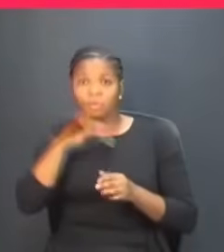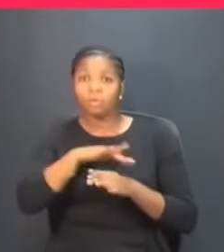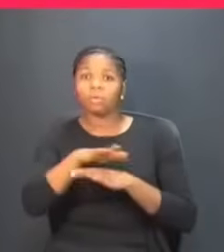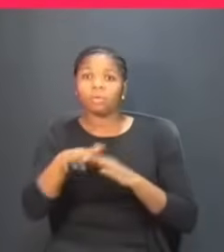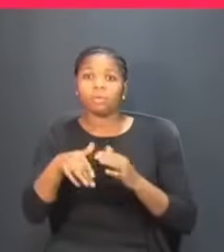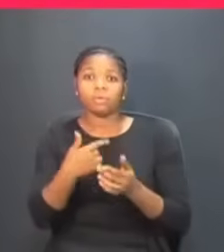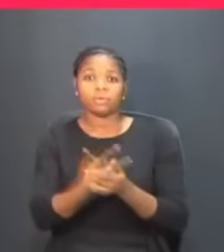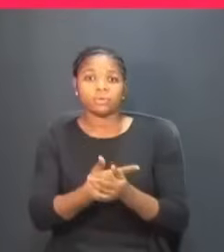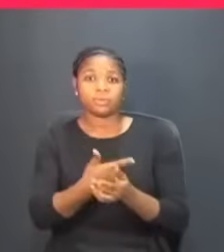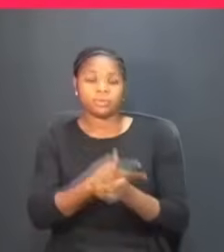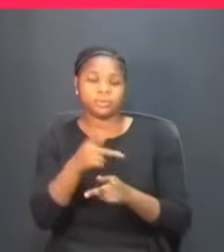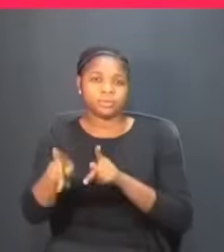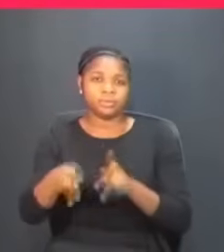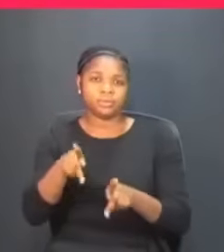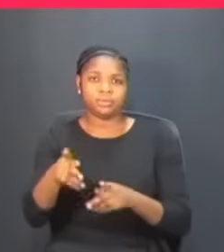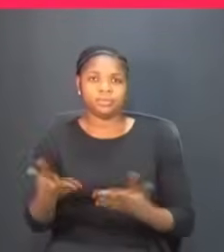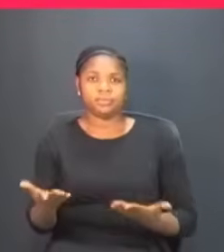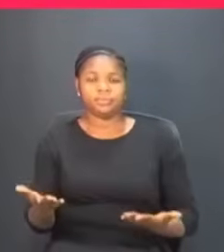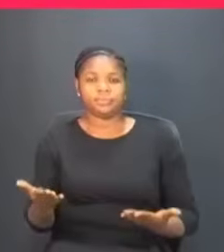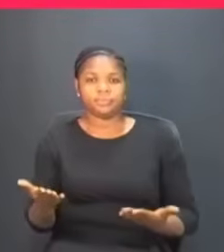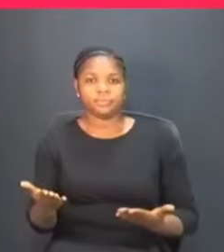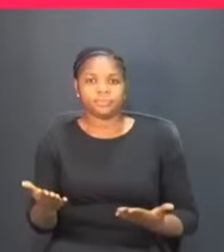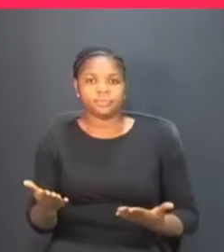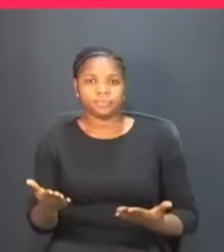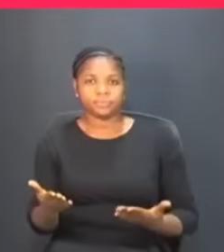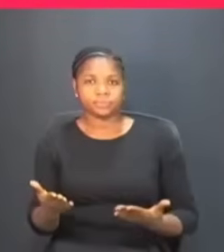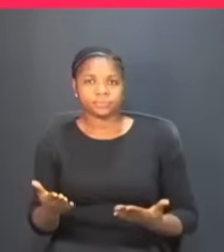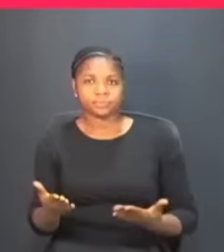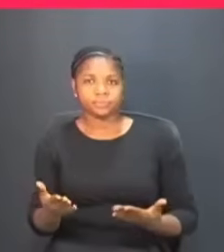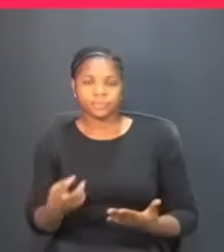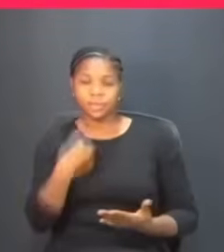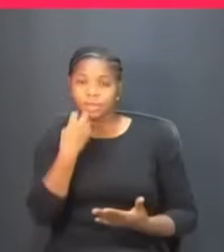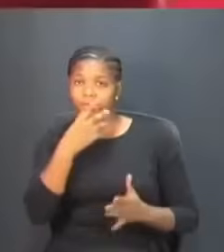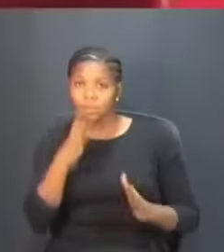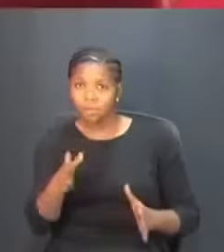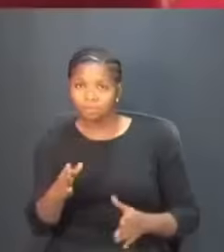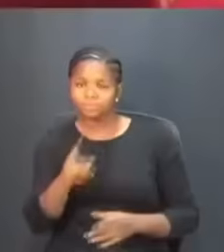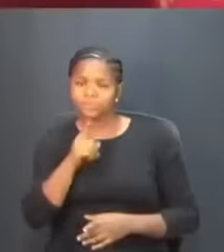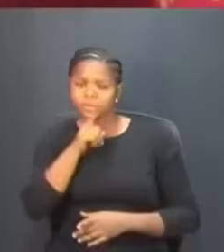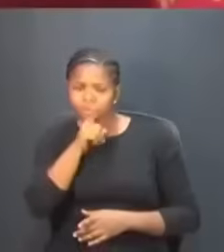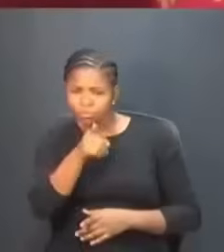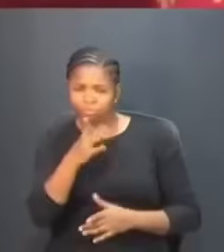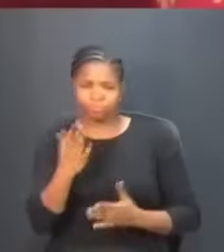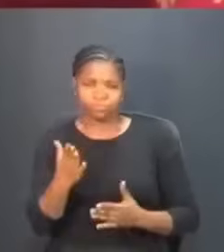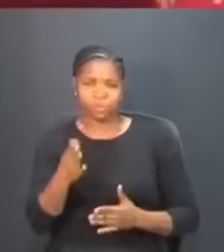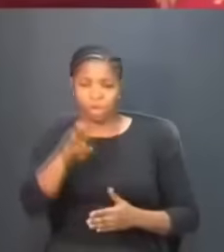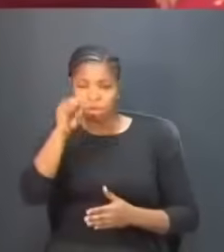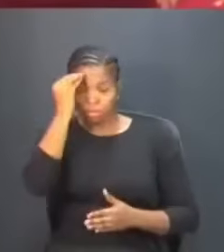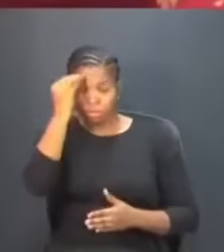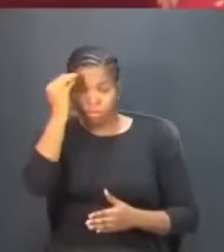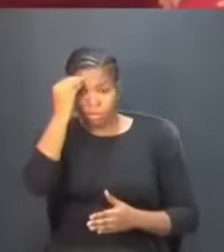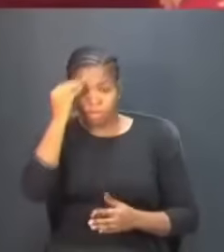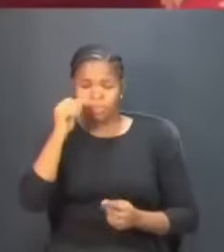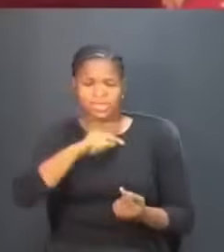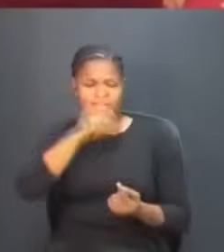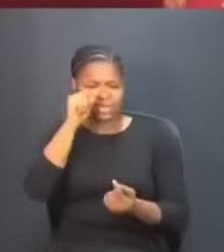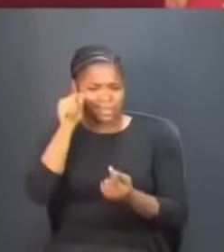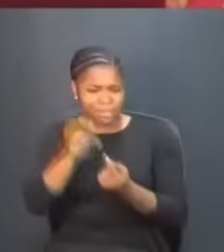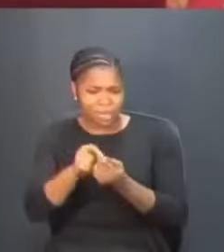Mr. Speaker, yes, you are right. You know exactly what is happening in the